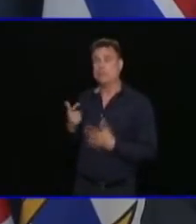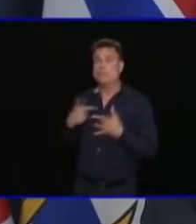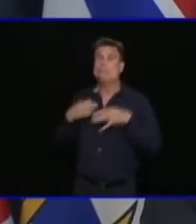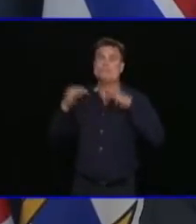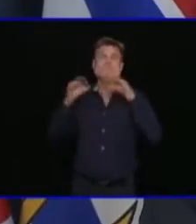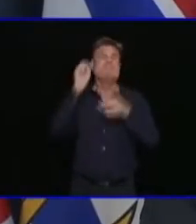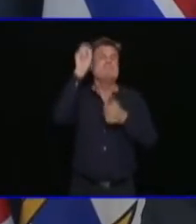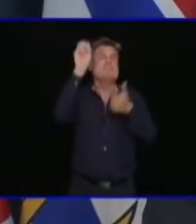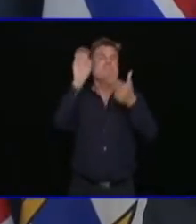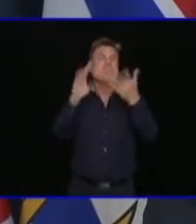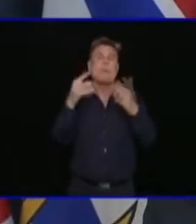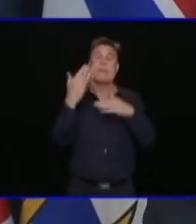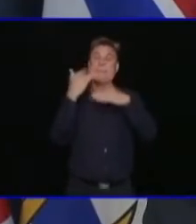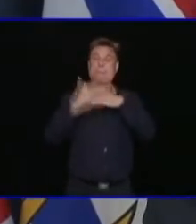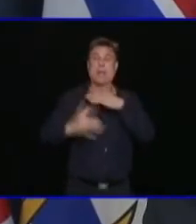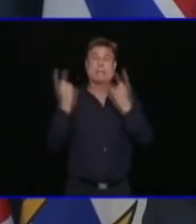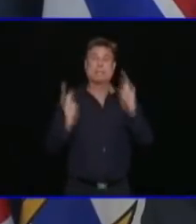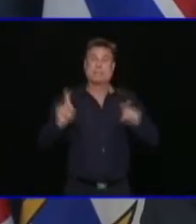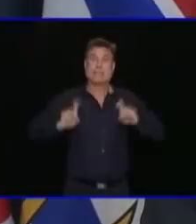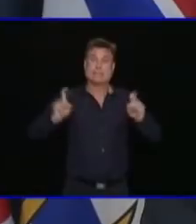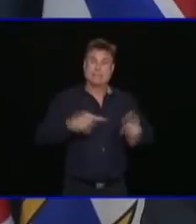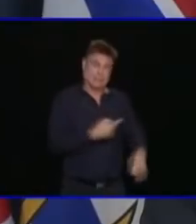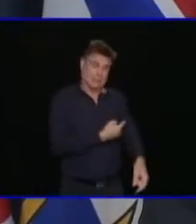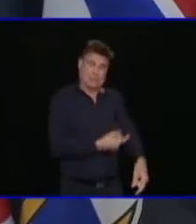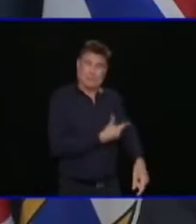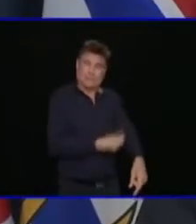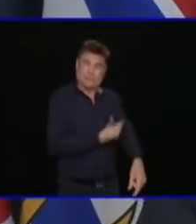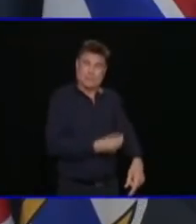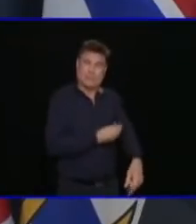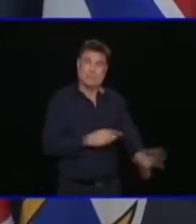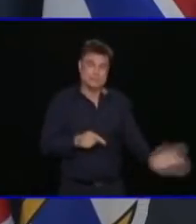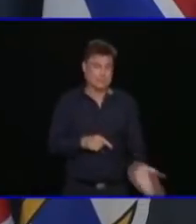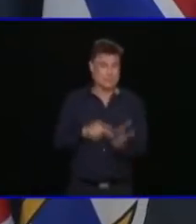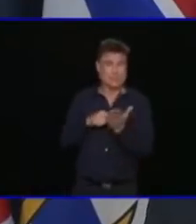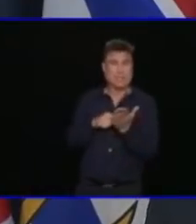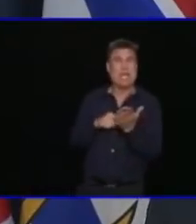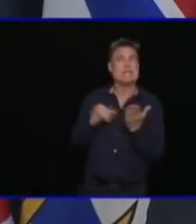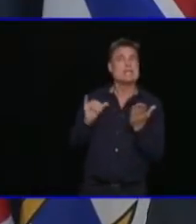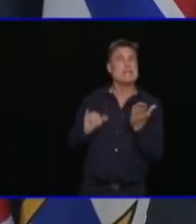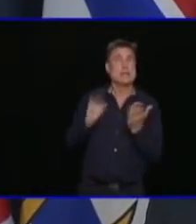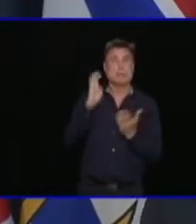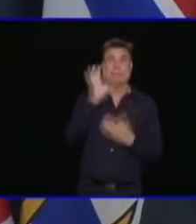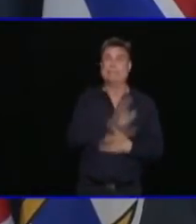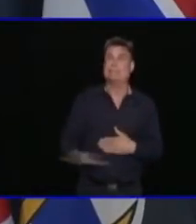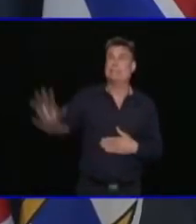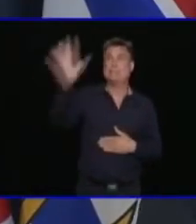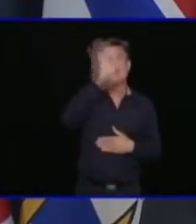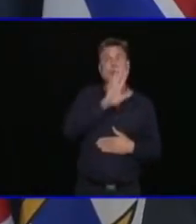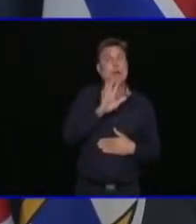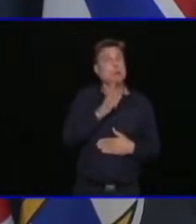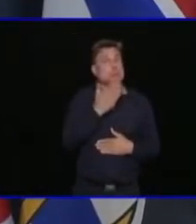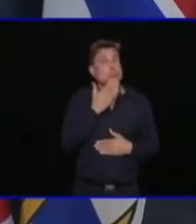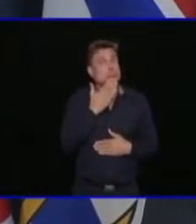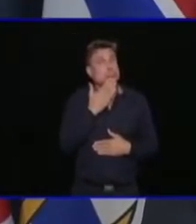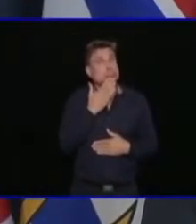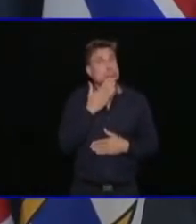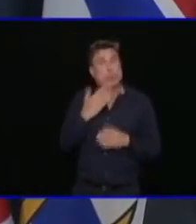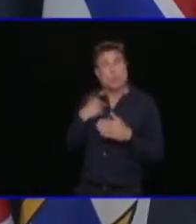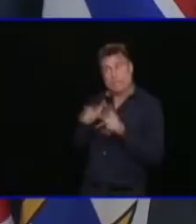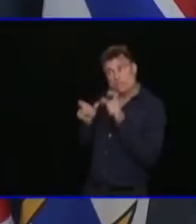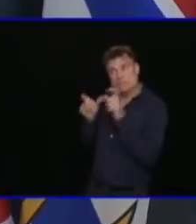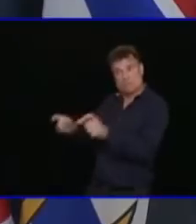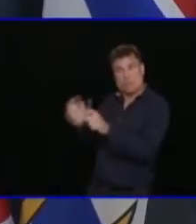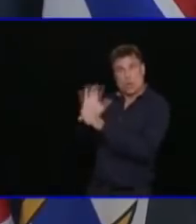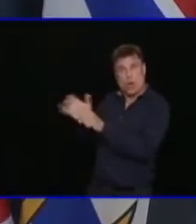showed a successful suppression of community transmission in BC and possibly the lowest rate of infection in North America. That's a